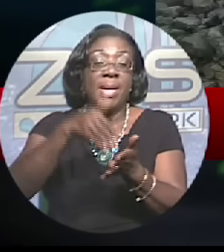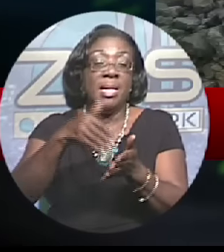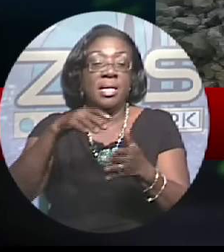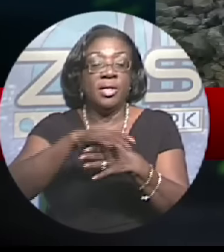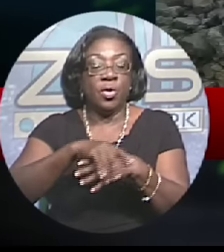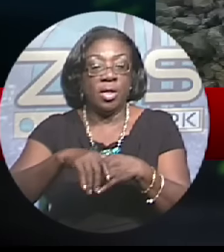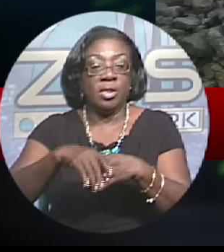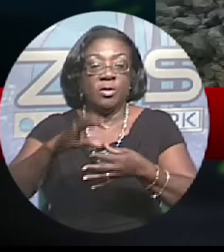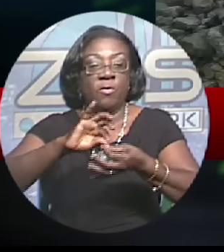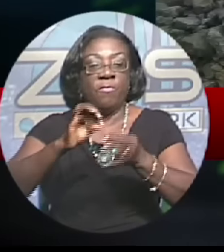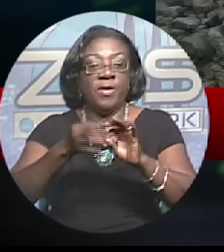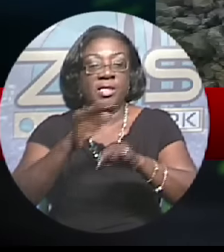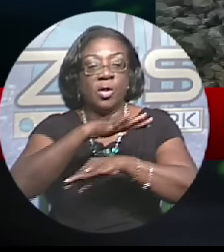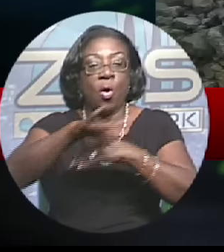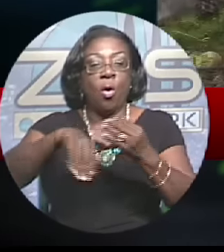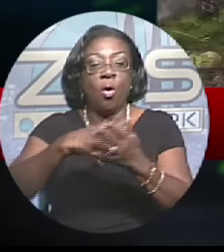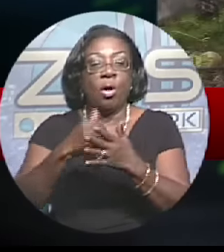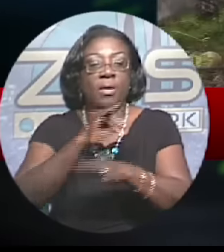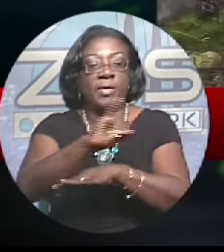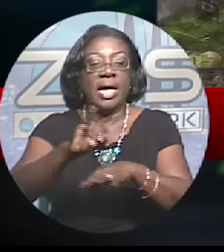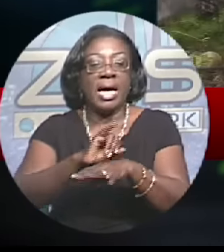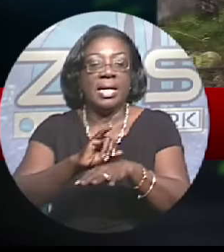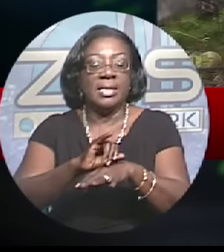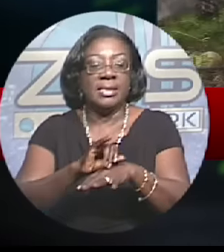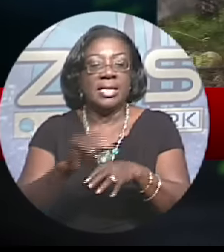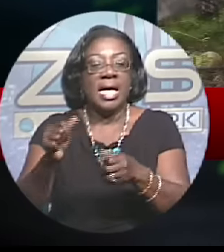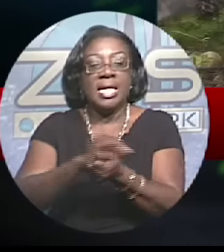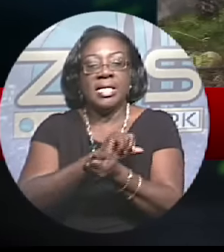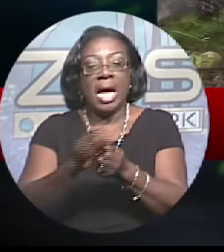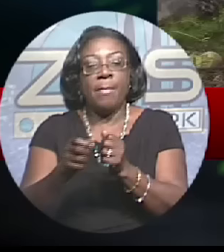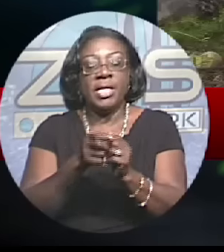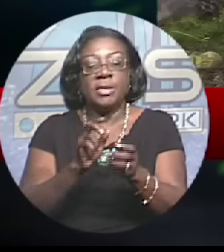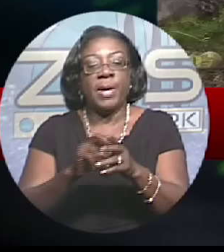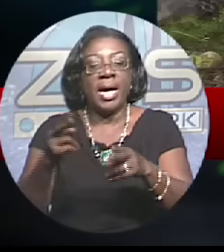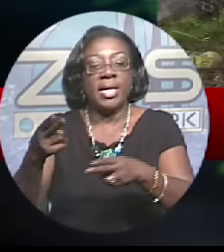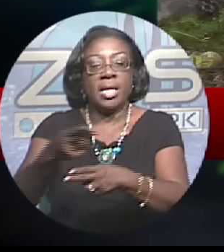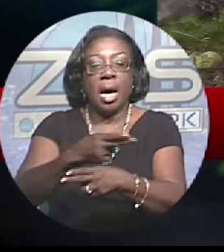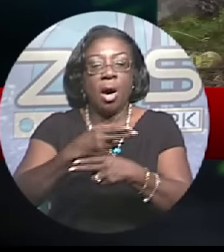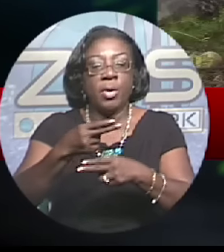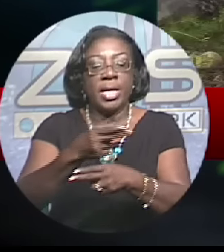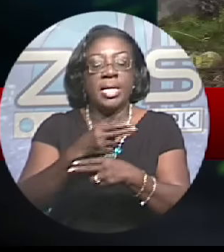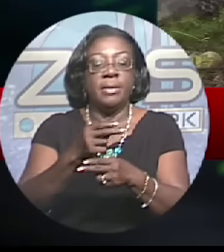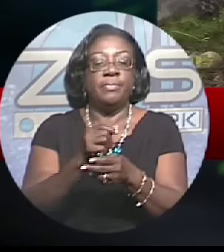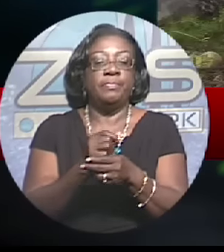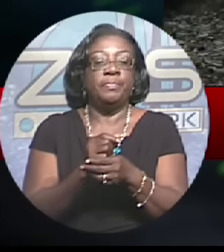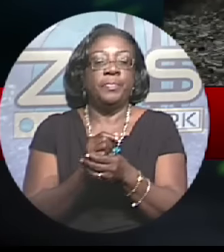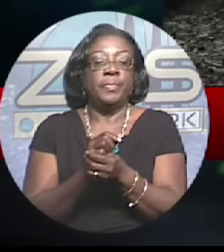storm. Hurricane Relief Fund Committee member Gowan Bo thanked the Lyford Key Club for the donation.